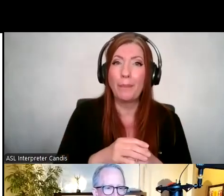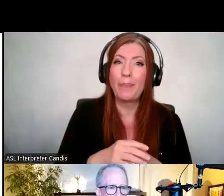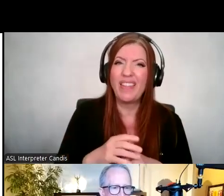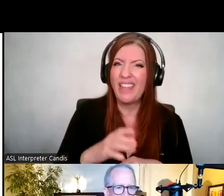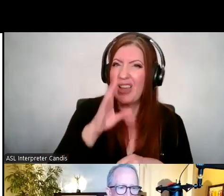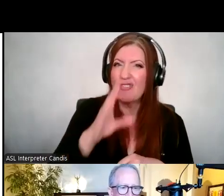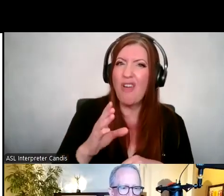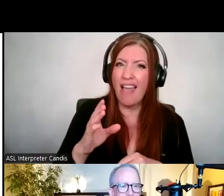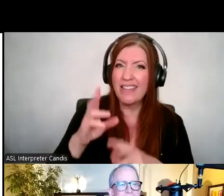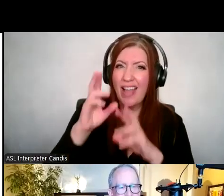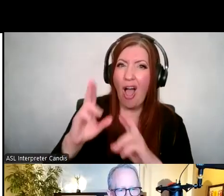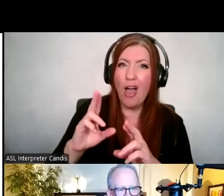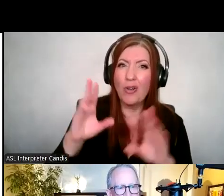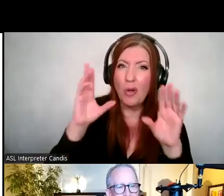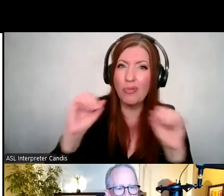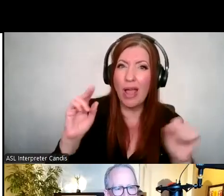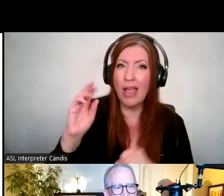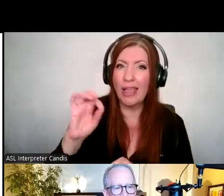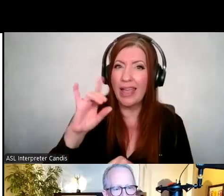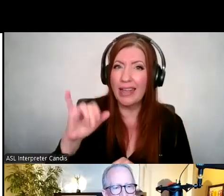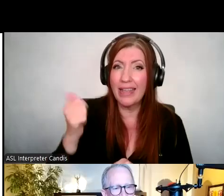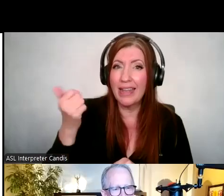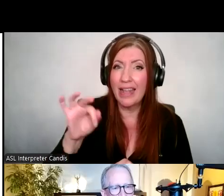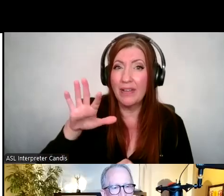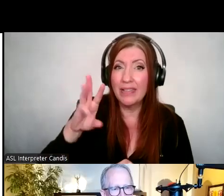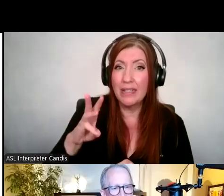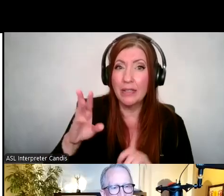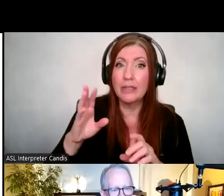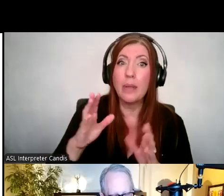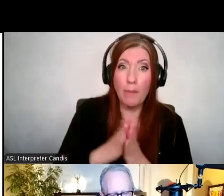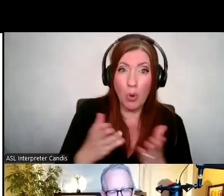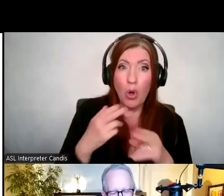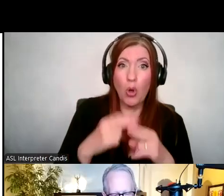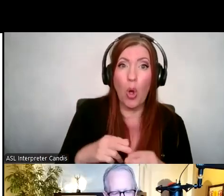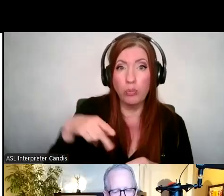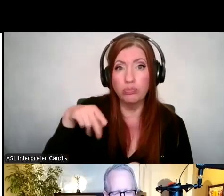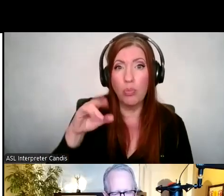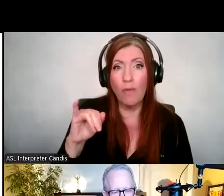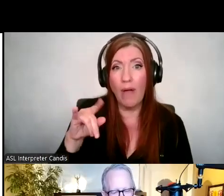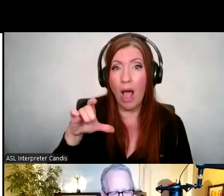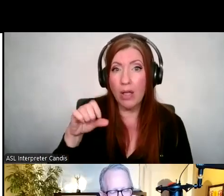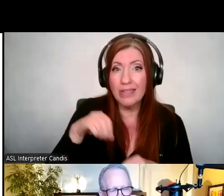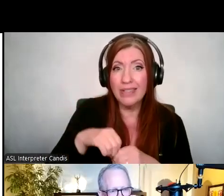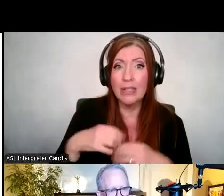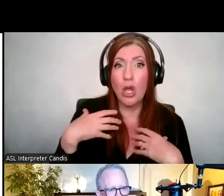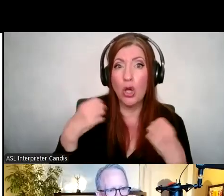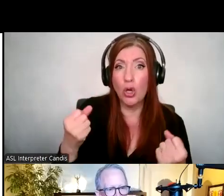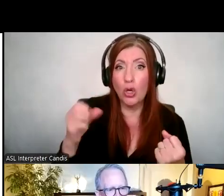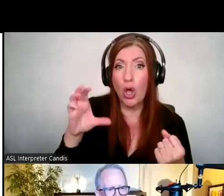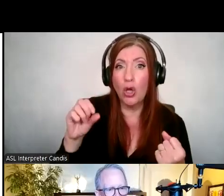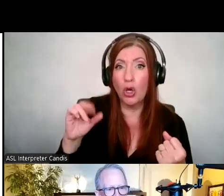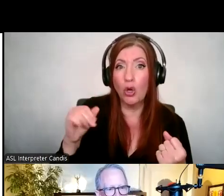President Kennedy's 1956 book called Profiles in Courage, where he wrote about 8